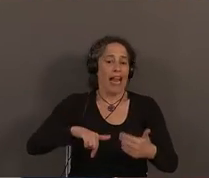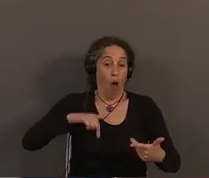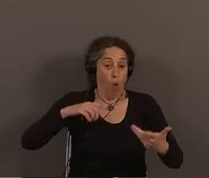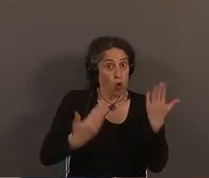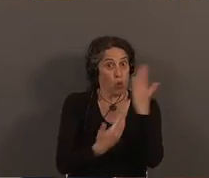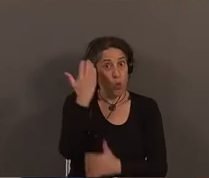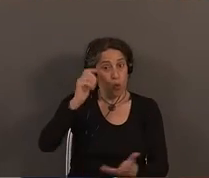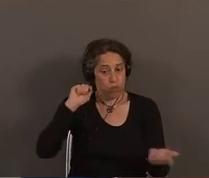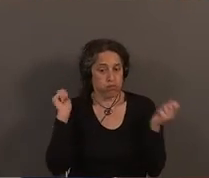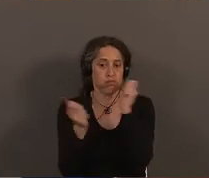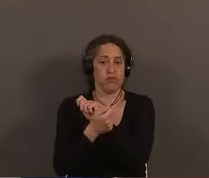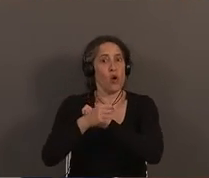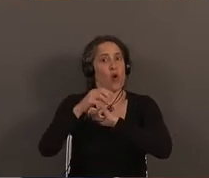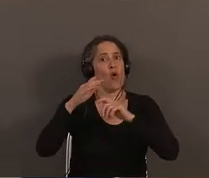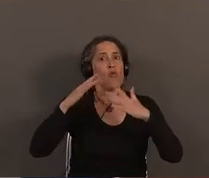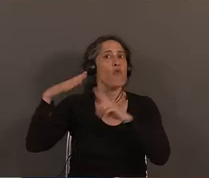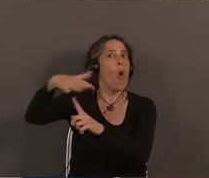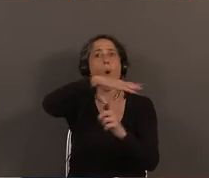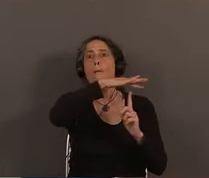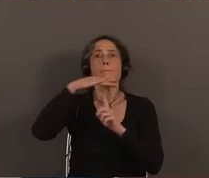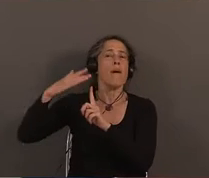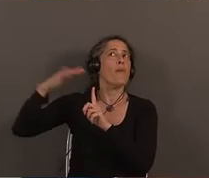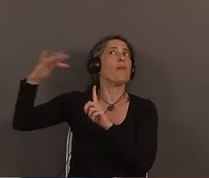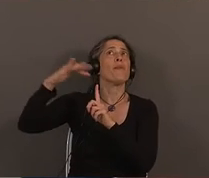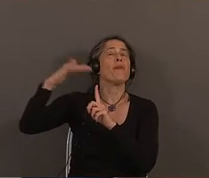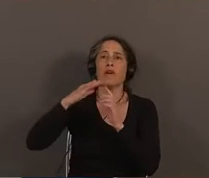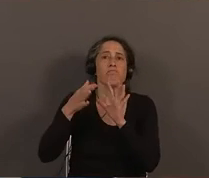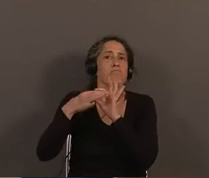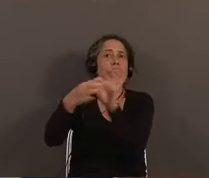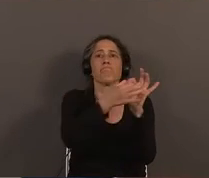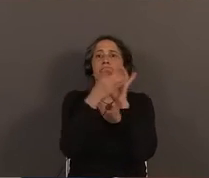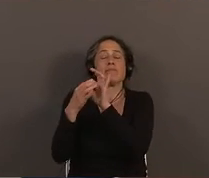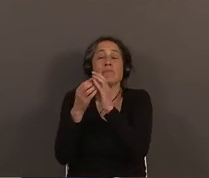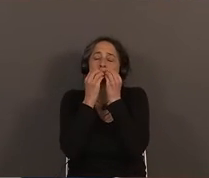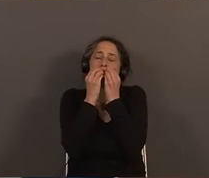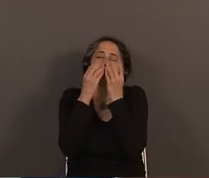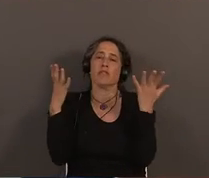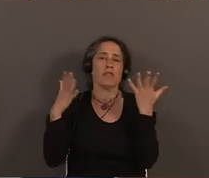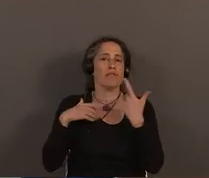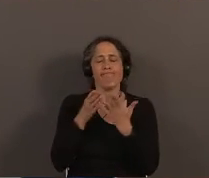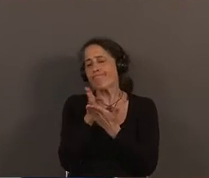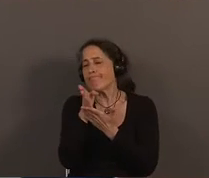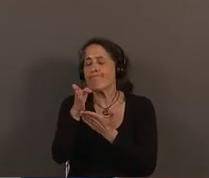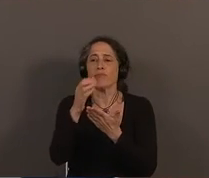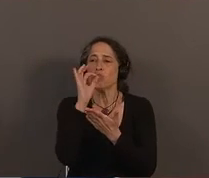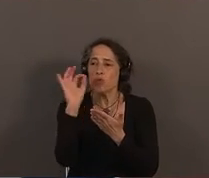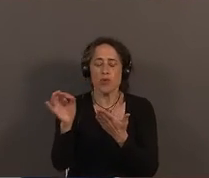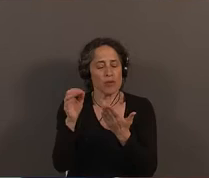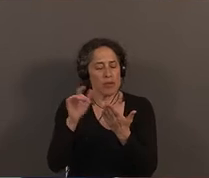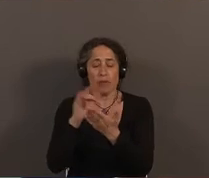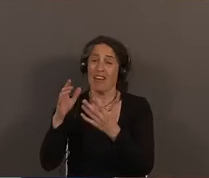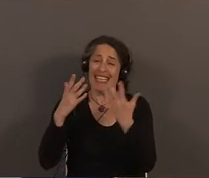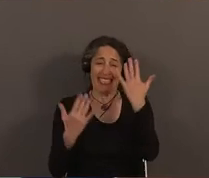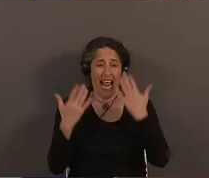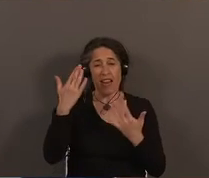life. So it will come more and more important for people that using the data is possible. So the data part was most difficult one